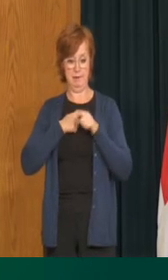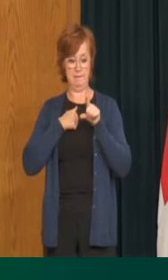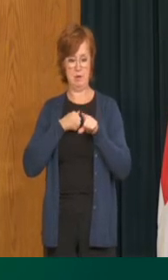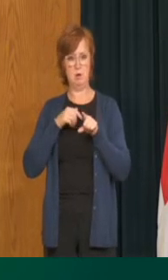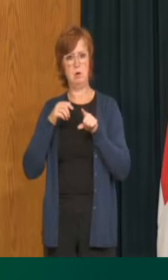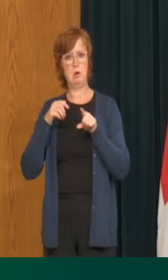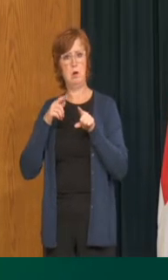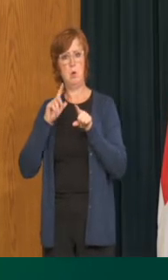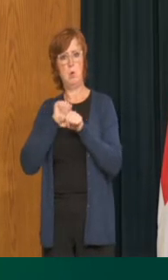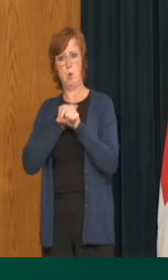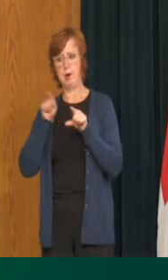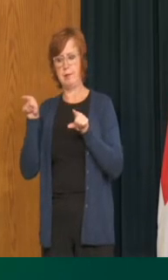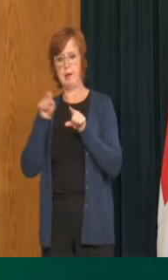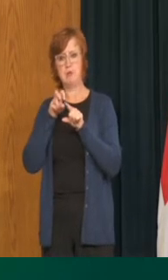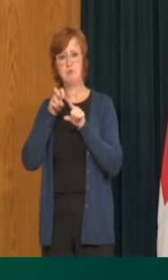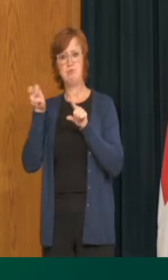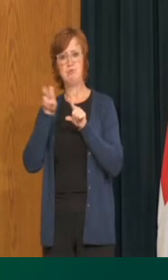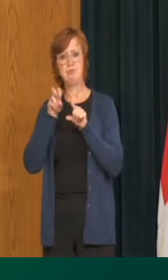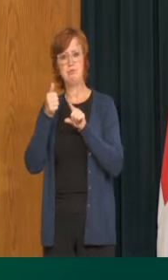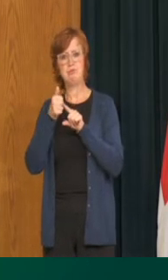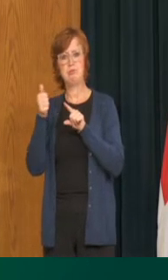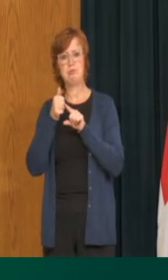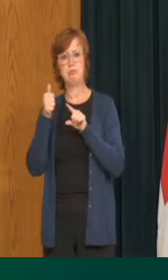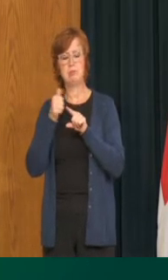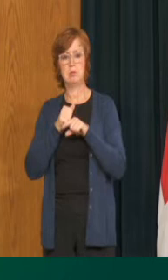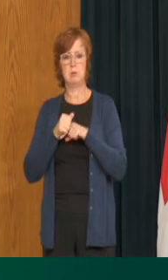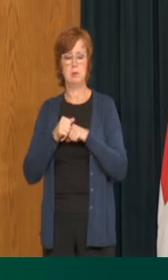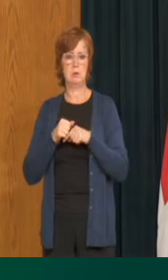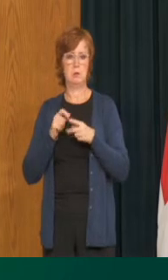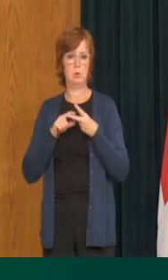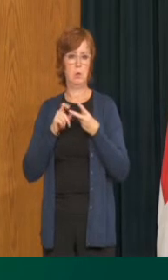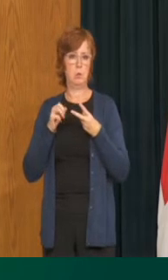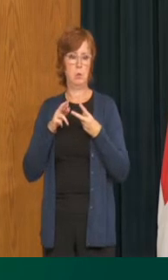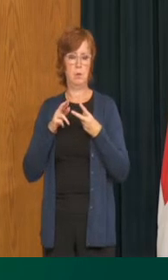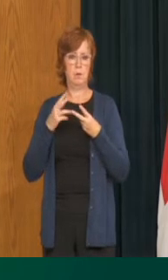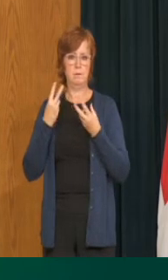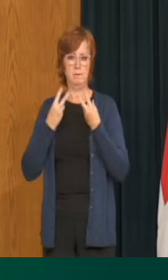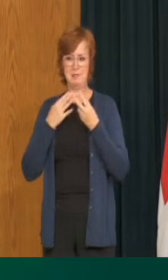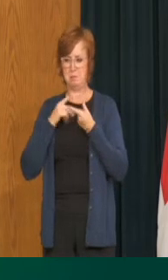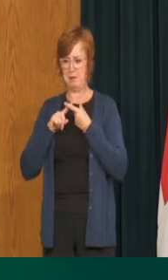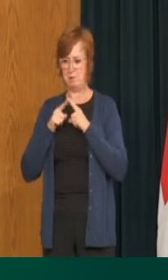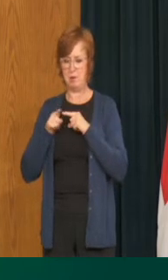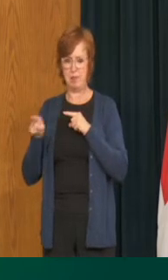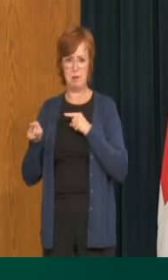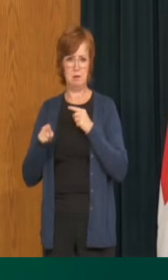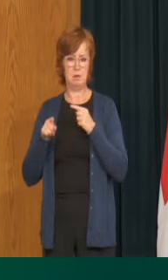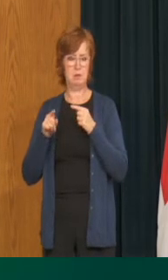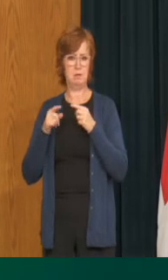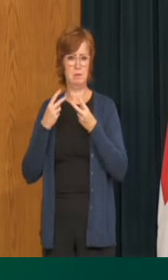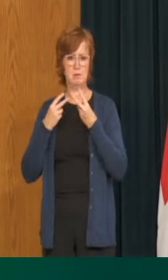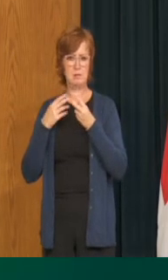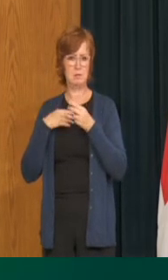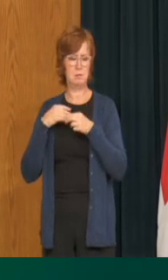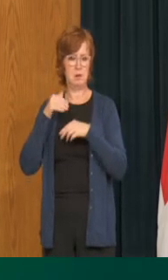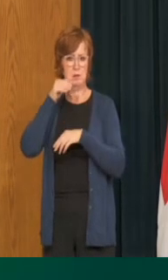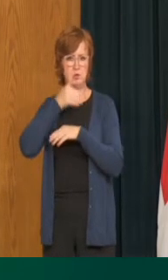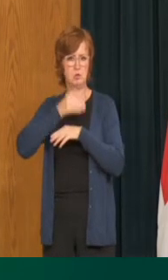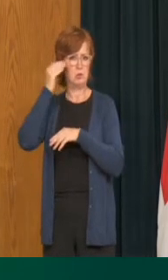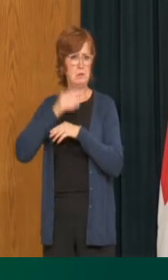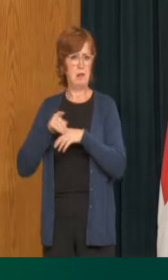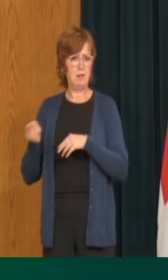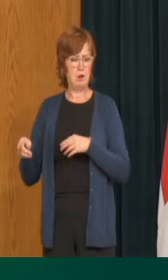high risk, and some may travel to visit a friend or a relative, and they would be at low risk. But obviously when you